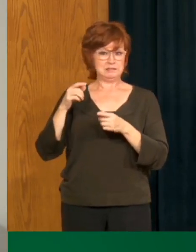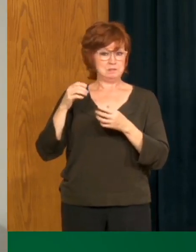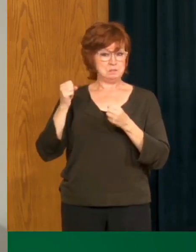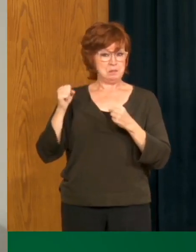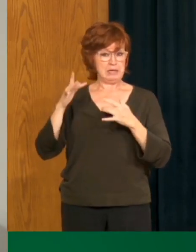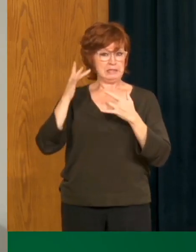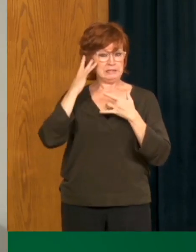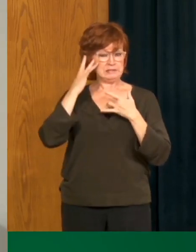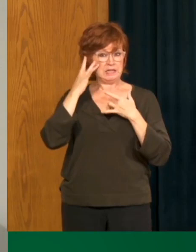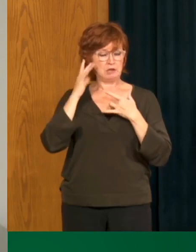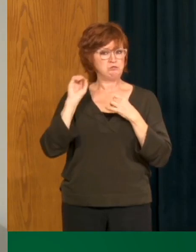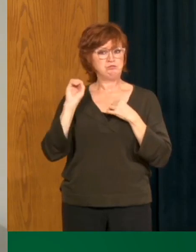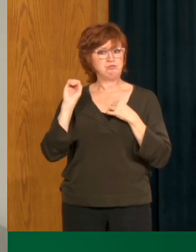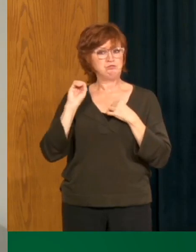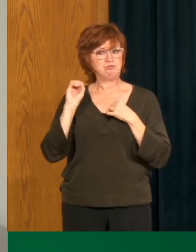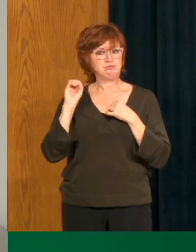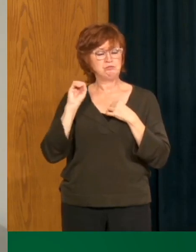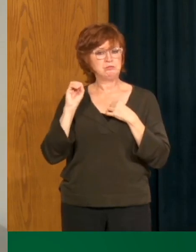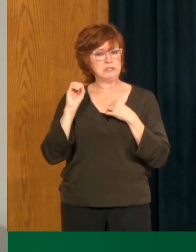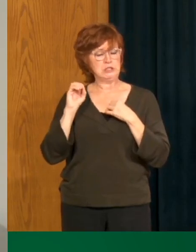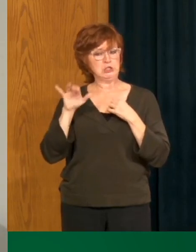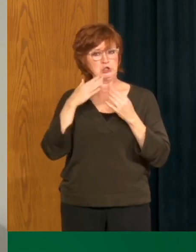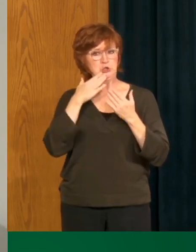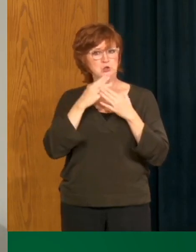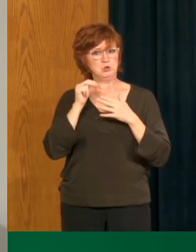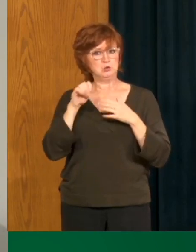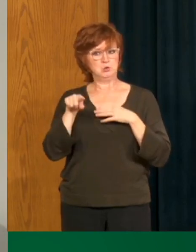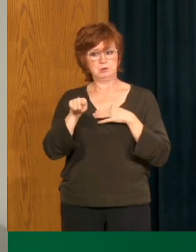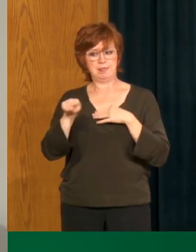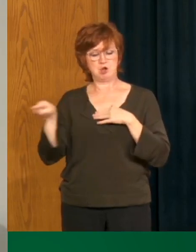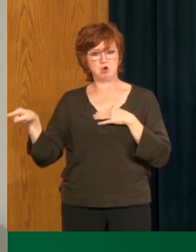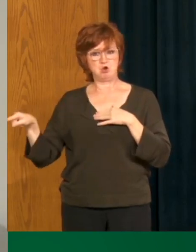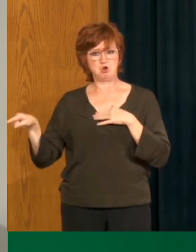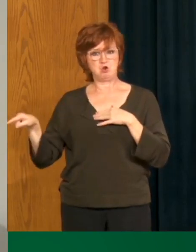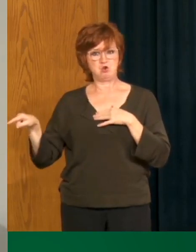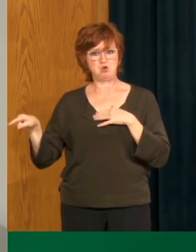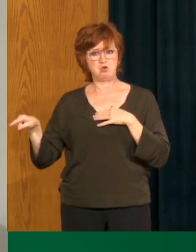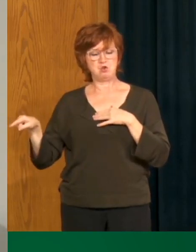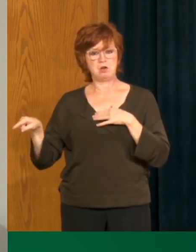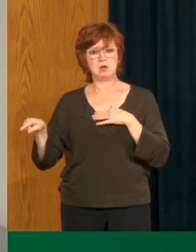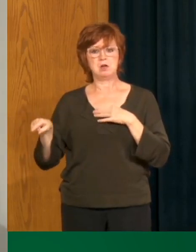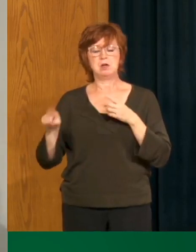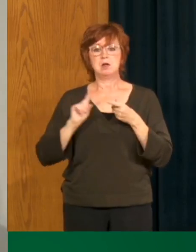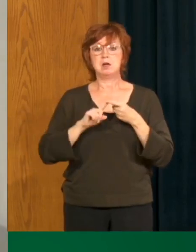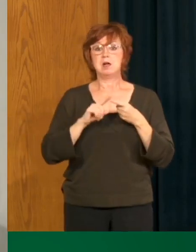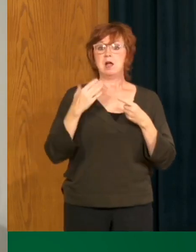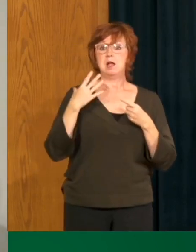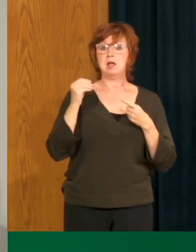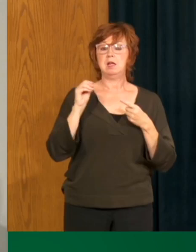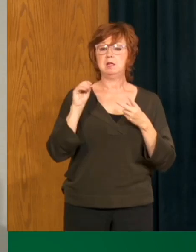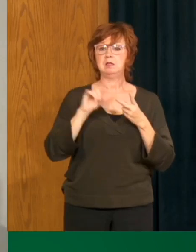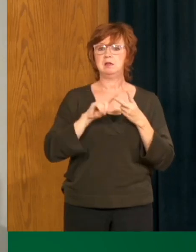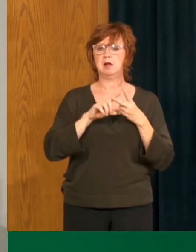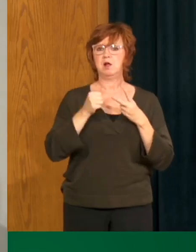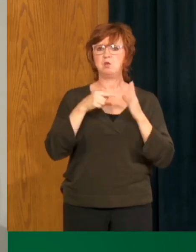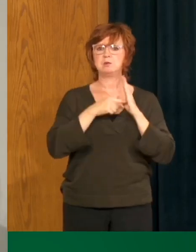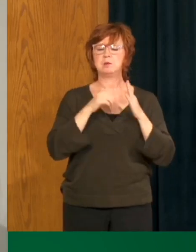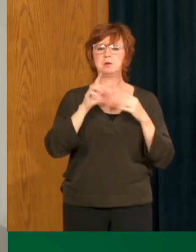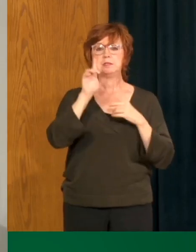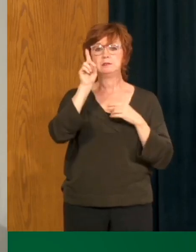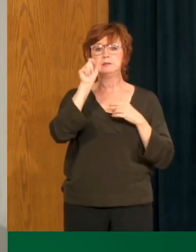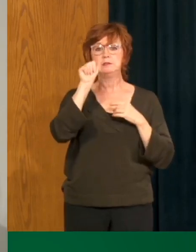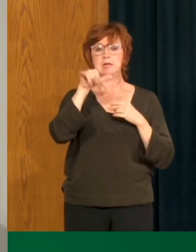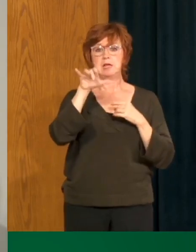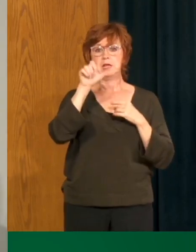went down to 8 children. They've gone up to 15. They will continue to expand as people re-enter the workforce. So we've seen no concerns